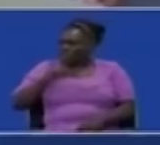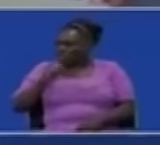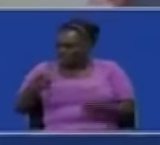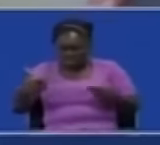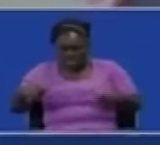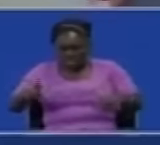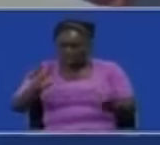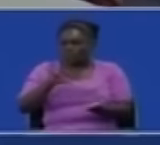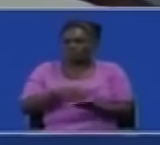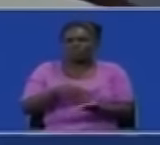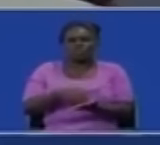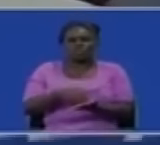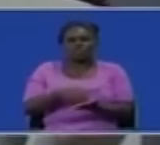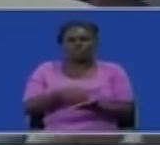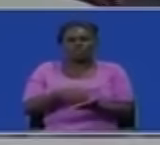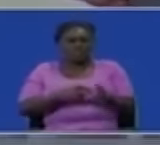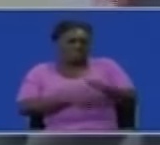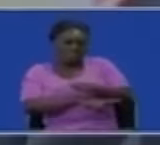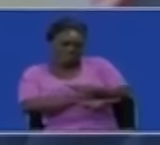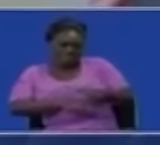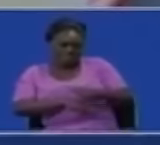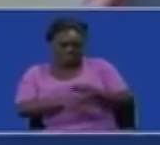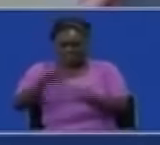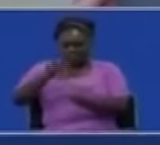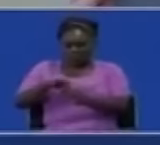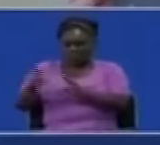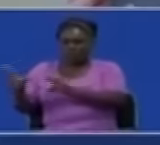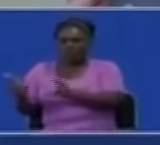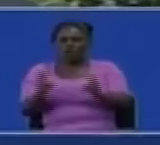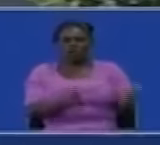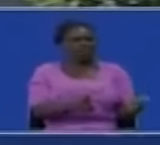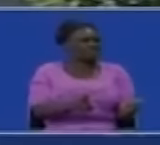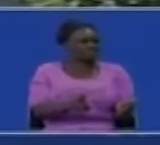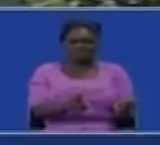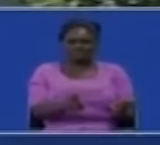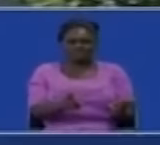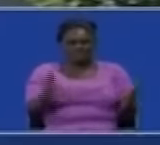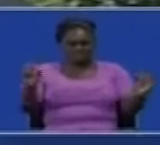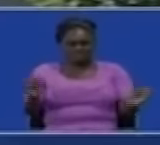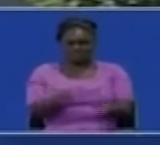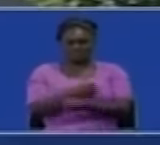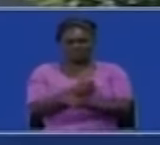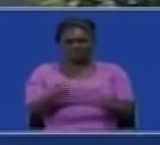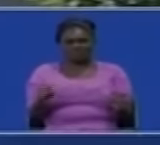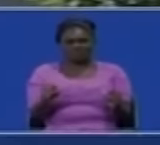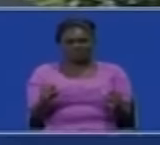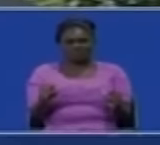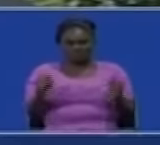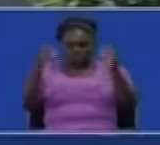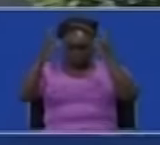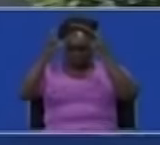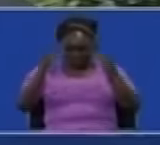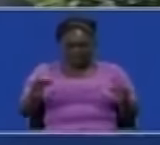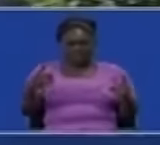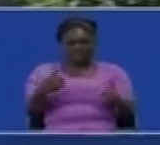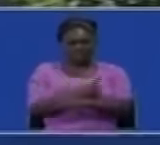allow a situation where stealing of elections becomes the order of the day. It is not possible to resolve every difference in